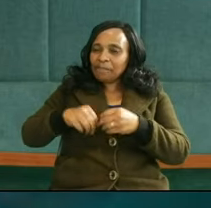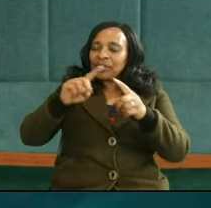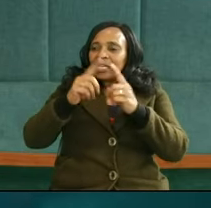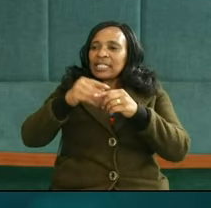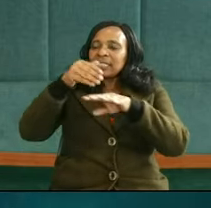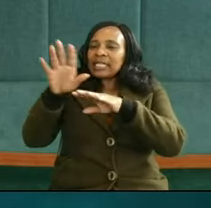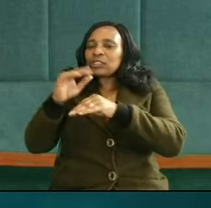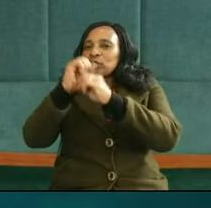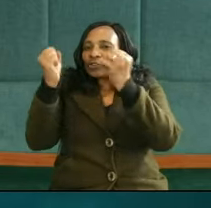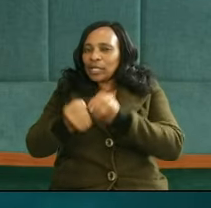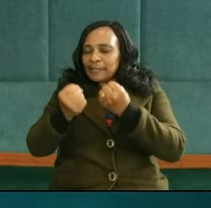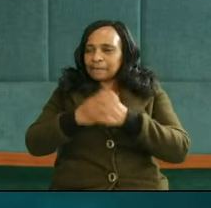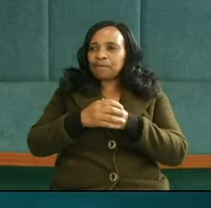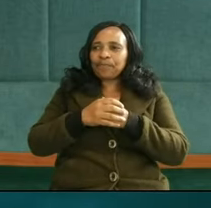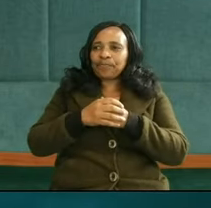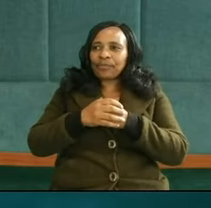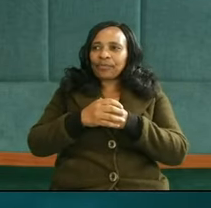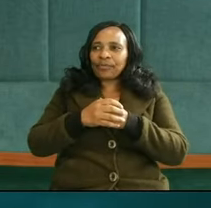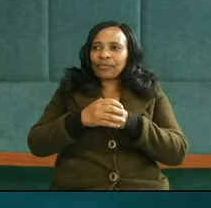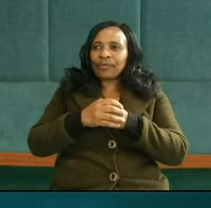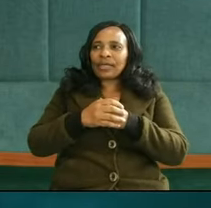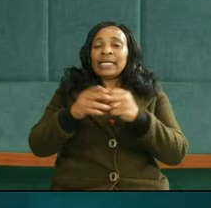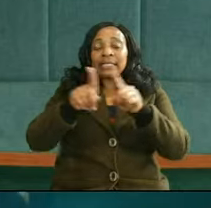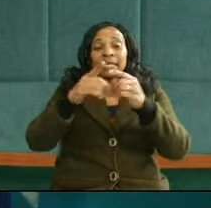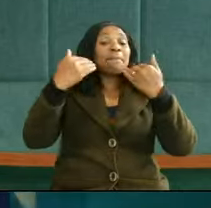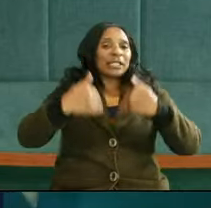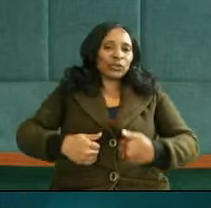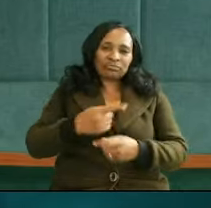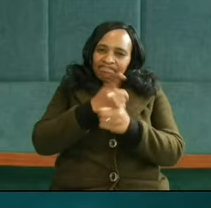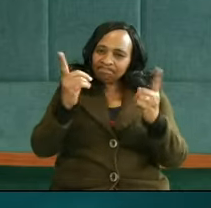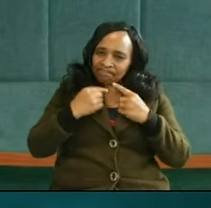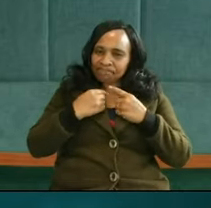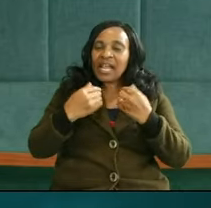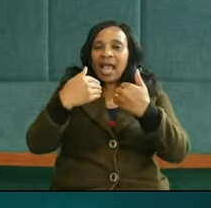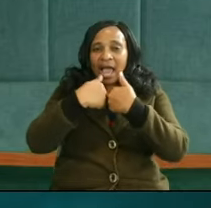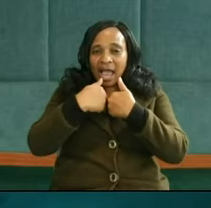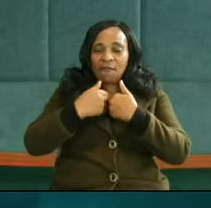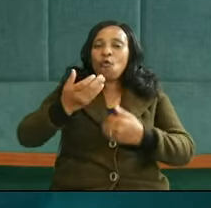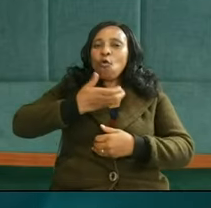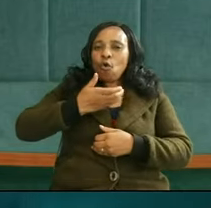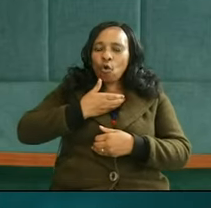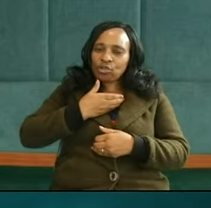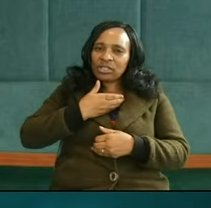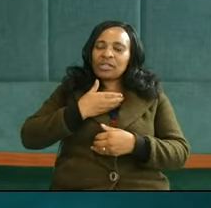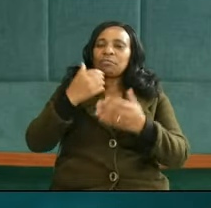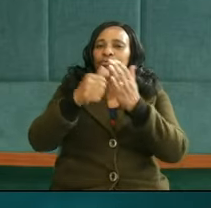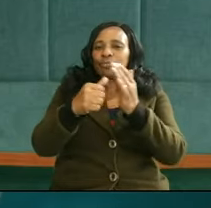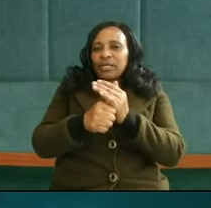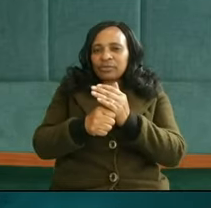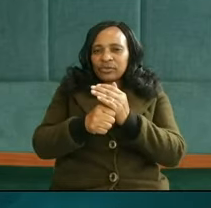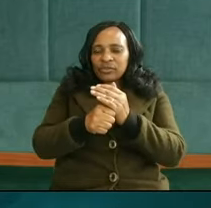assignment. Sometimes, brothers and sisters, as human beings, we have our own limitations of